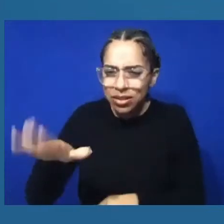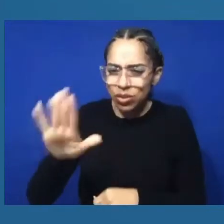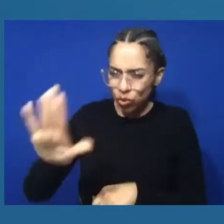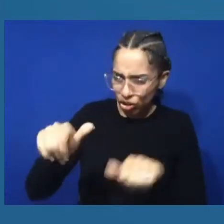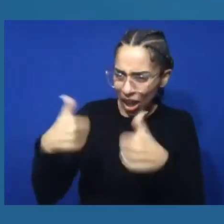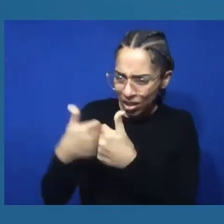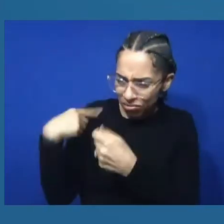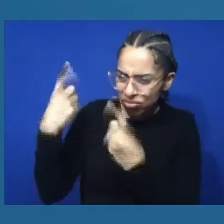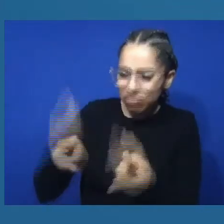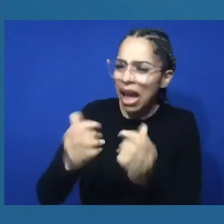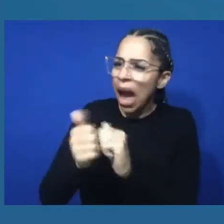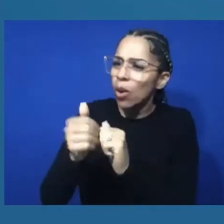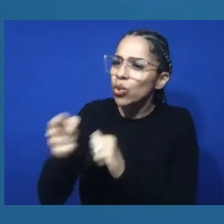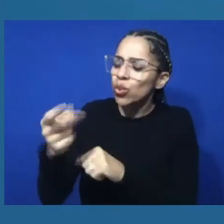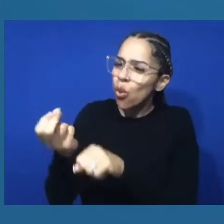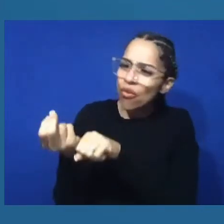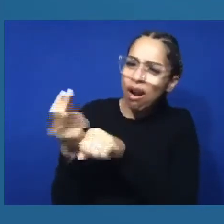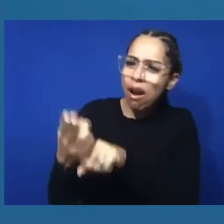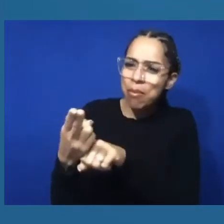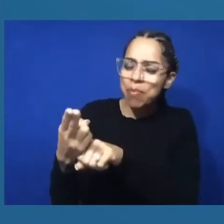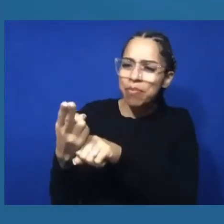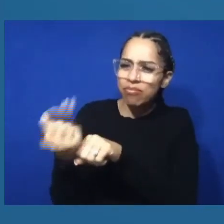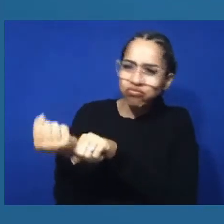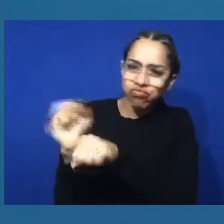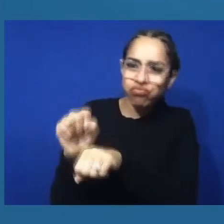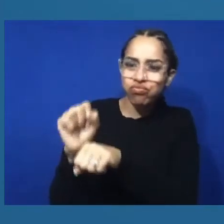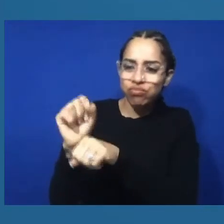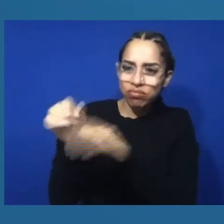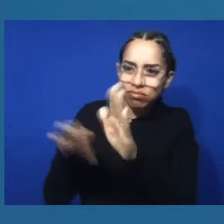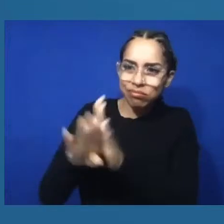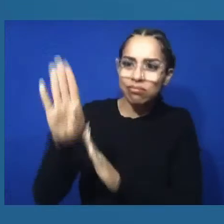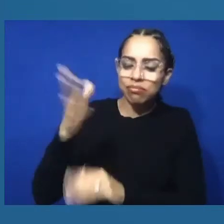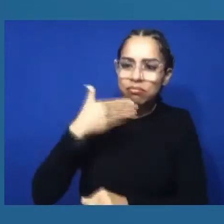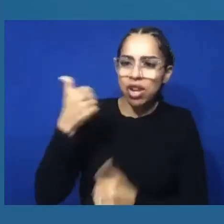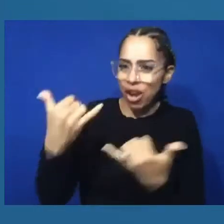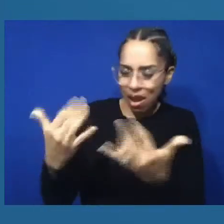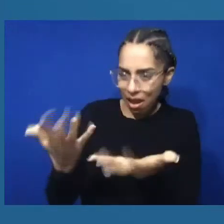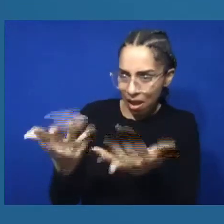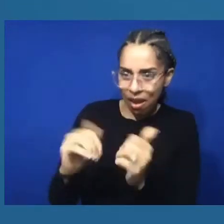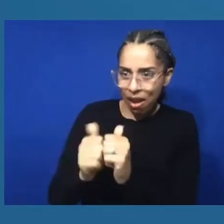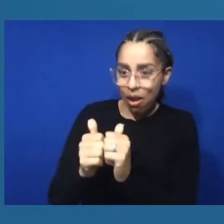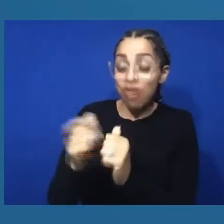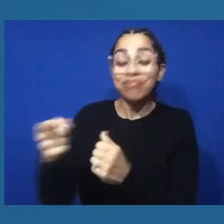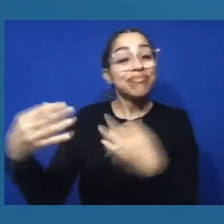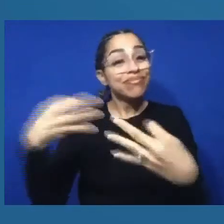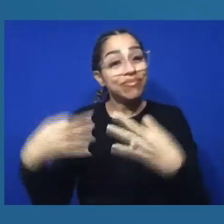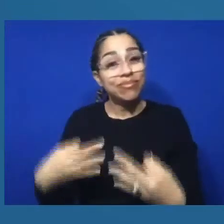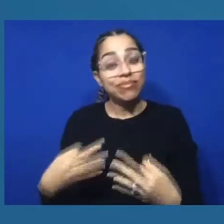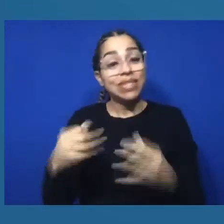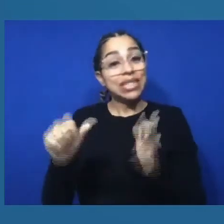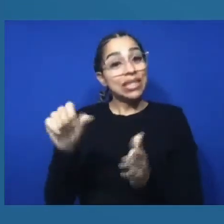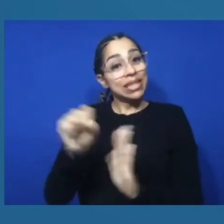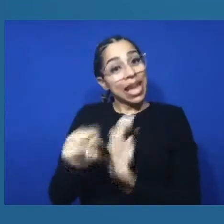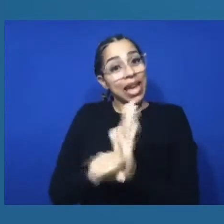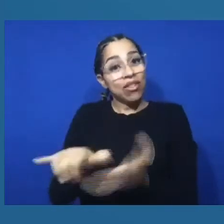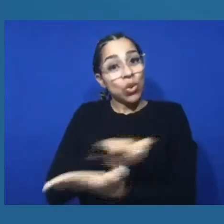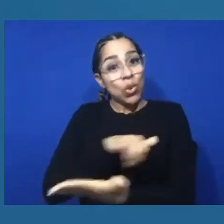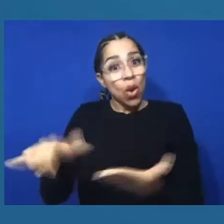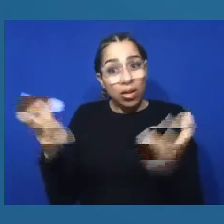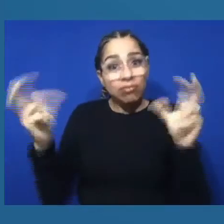that the commissioner gave me was so positive. He said the investments we made from the state of New York in technology,